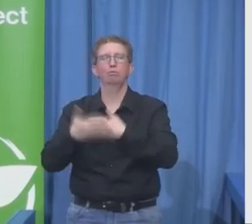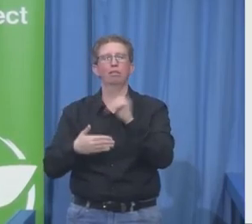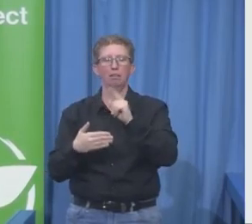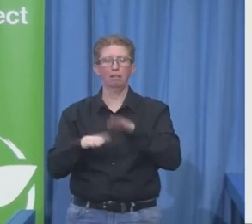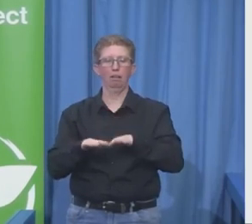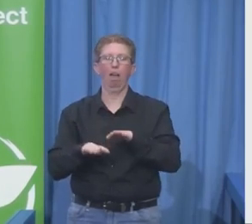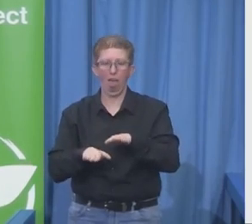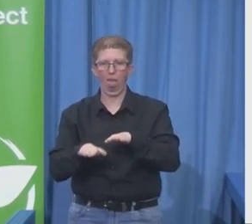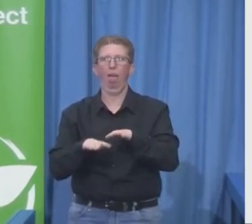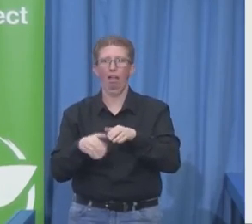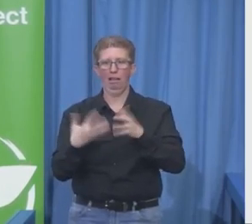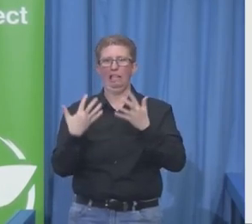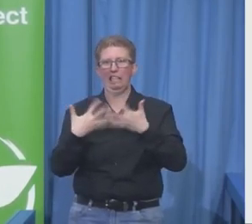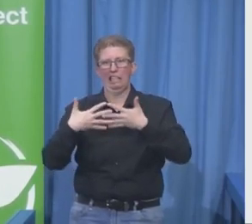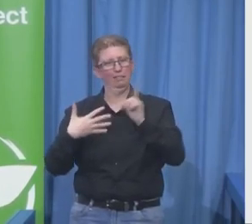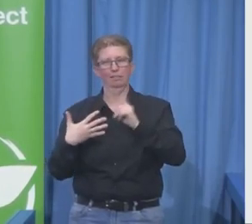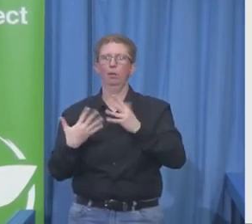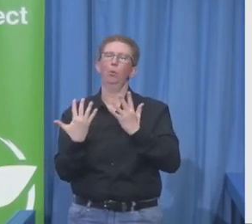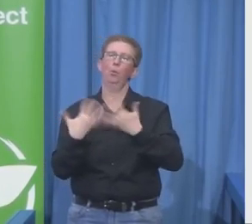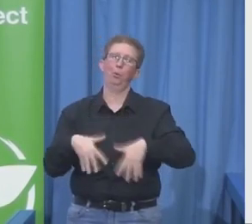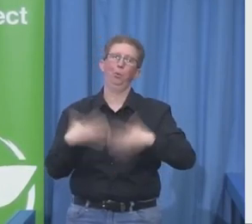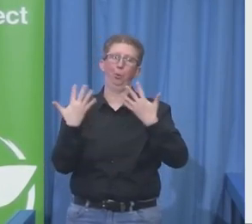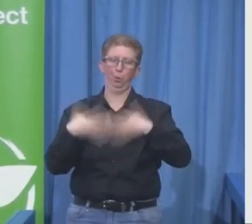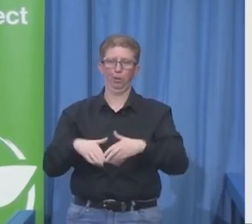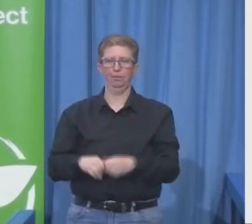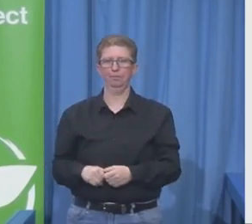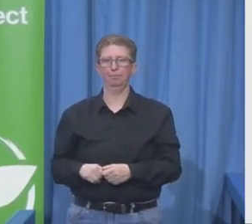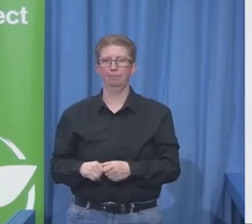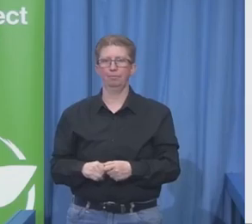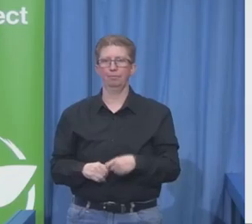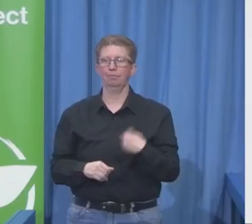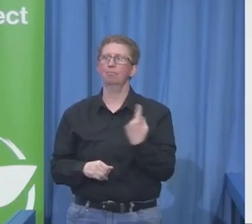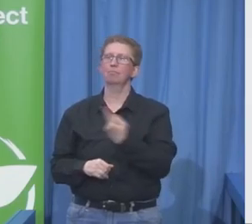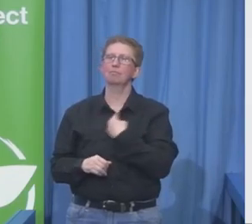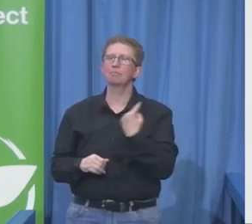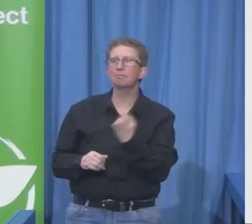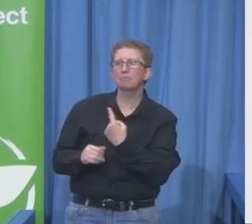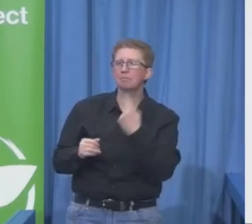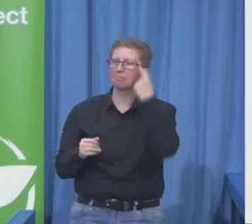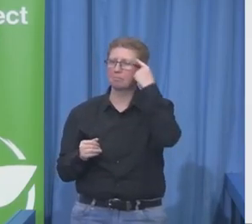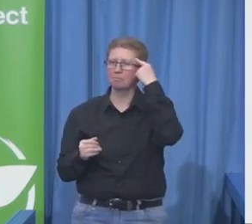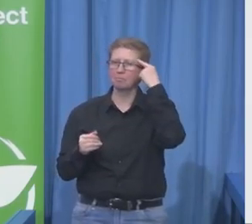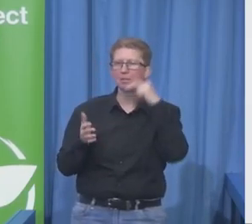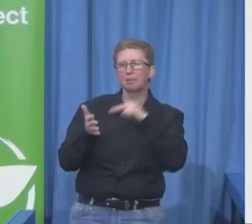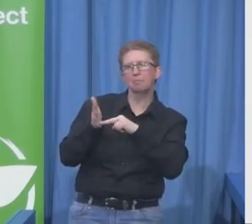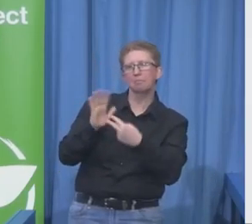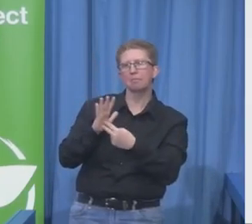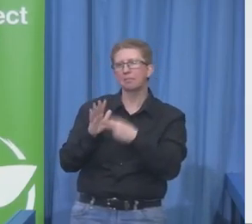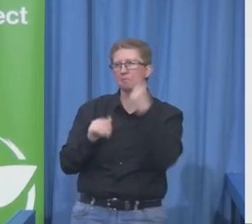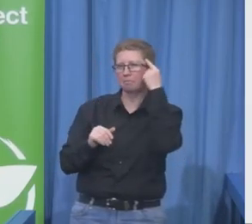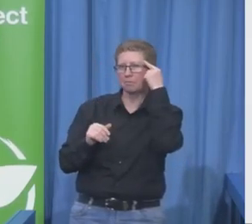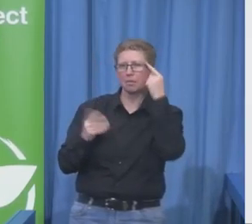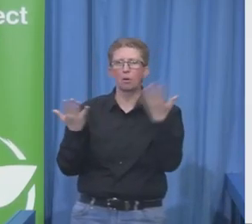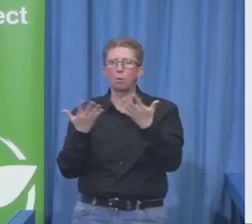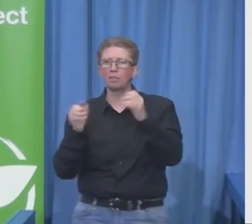by default which lends itself to be inclusive. So any new application by default becomes